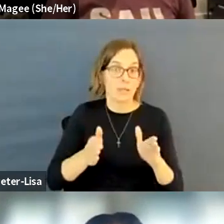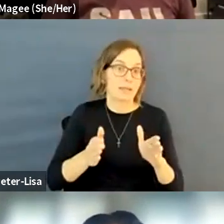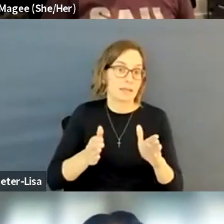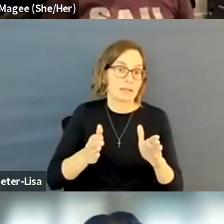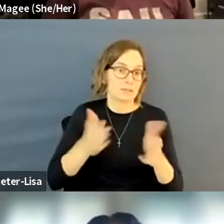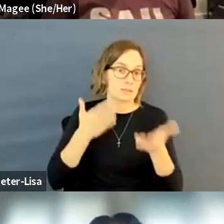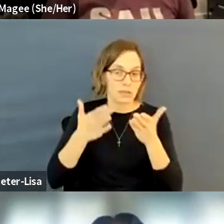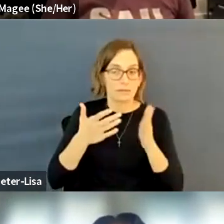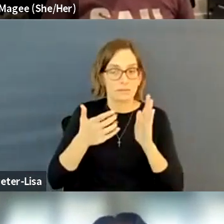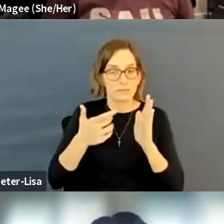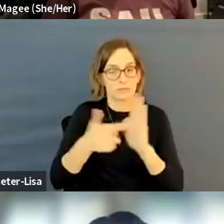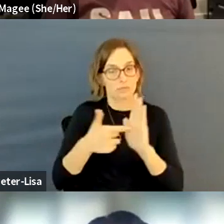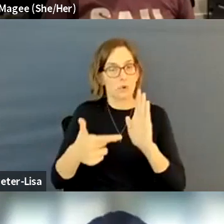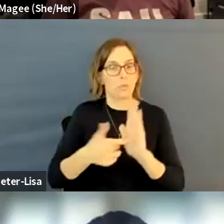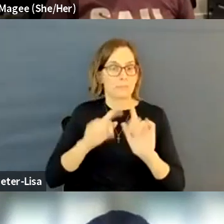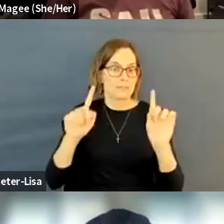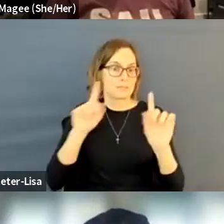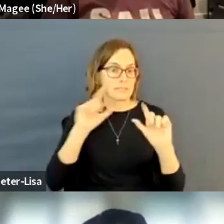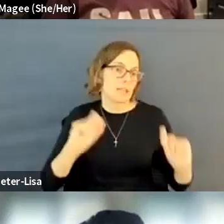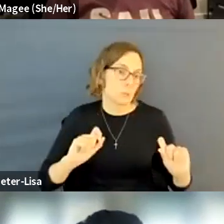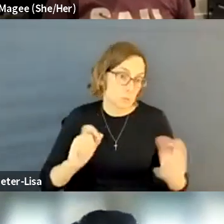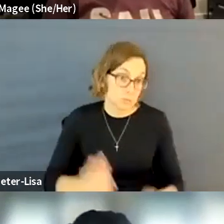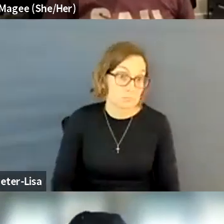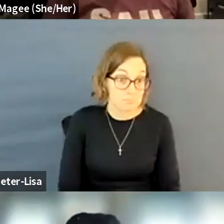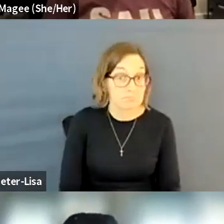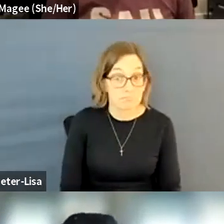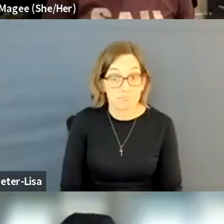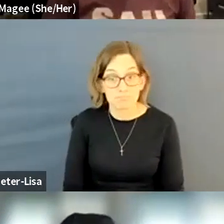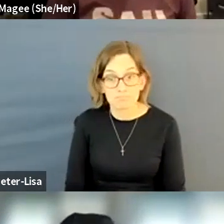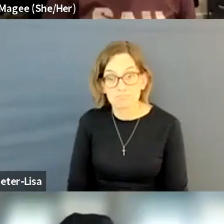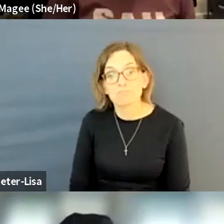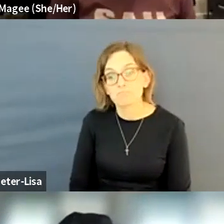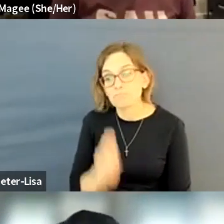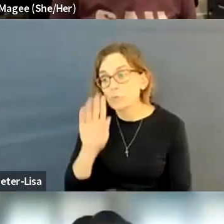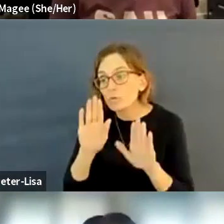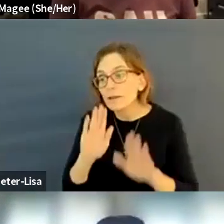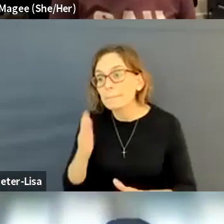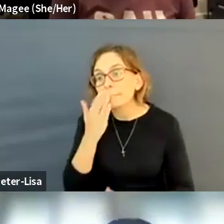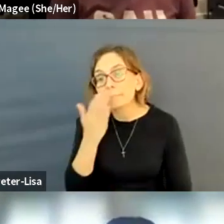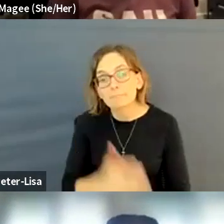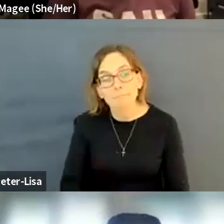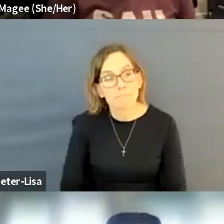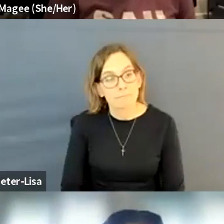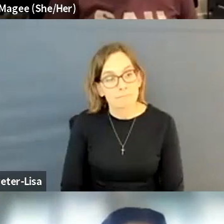those different sounds. Interesting. That's great. Thank you.